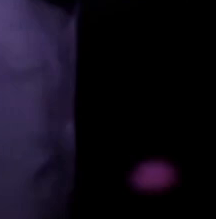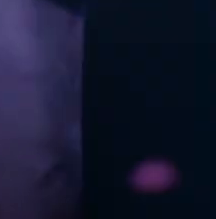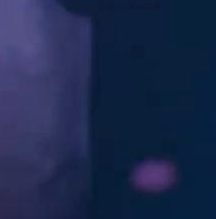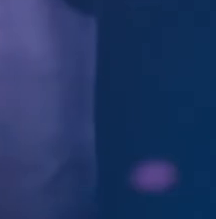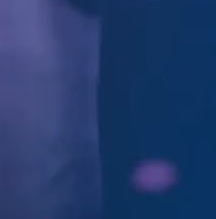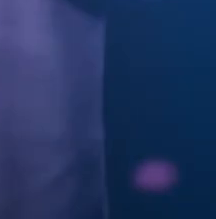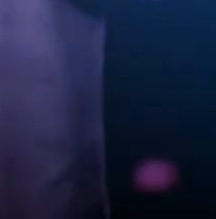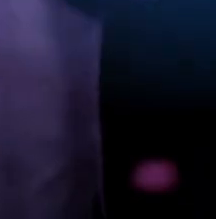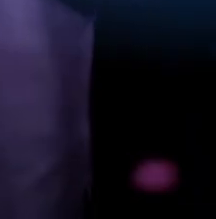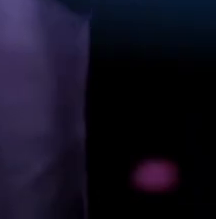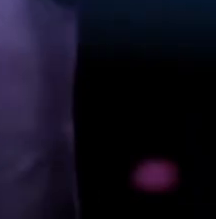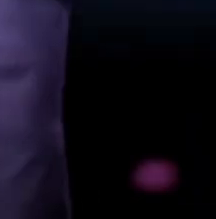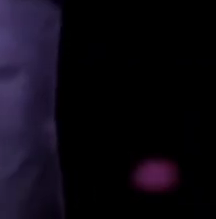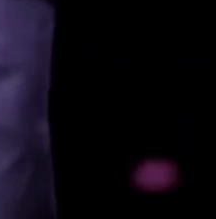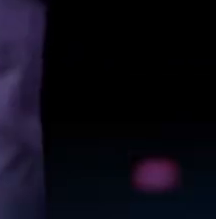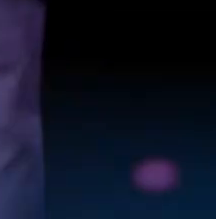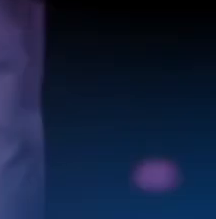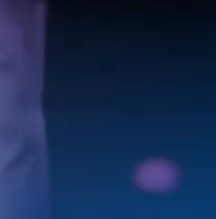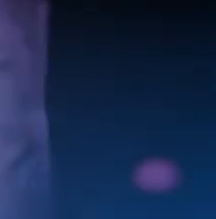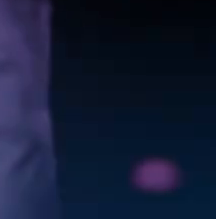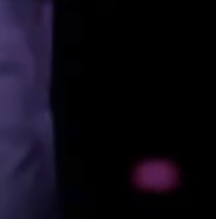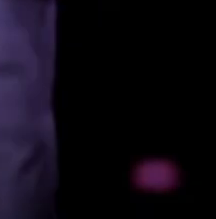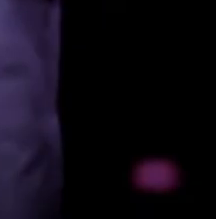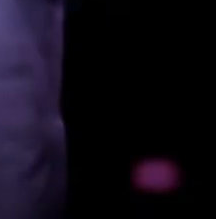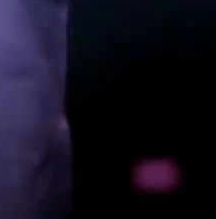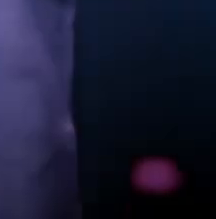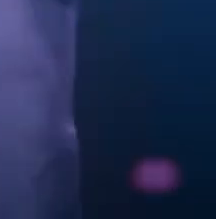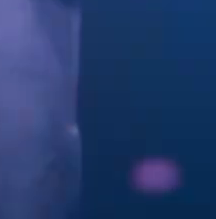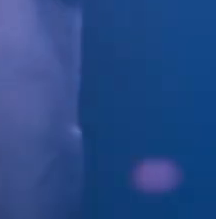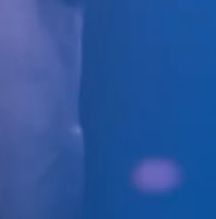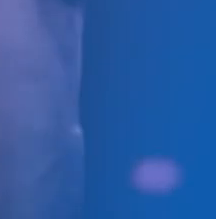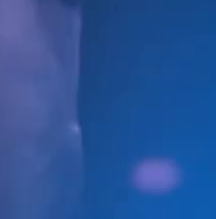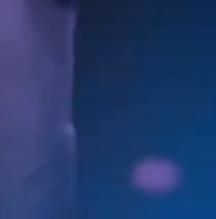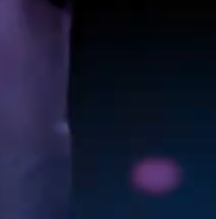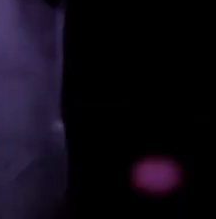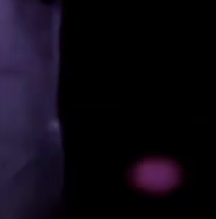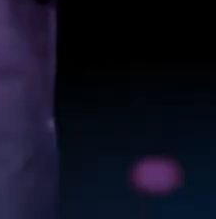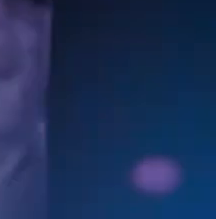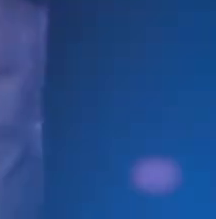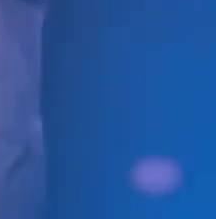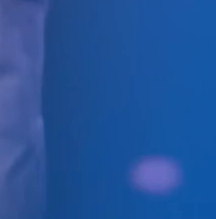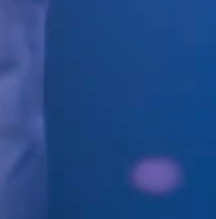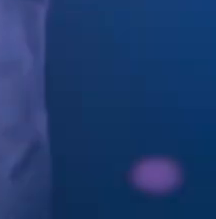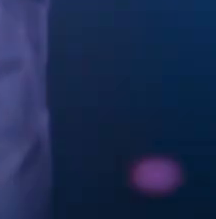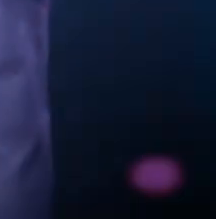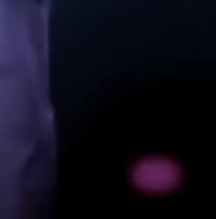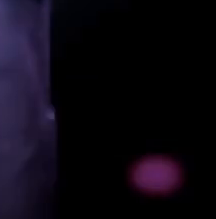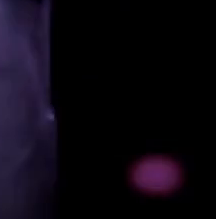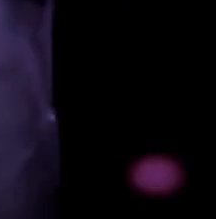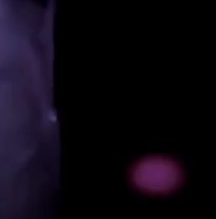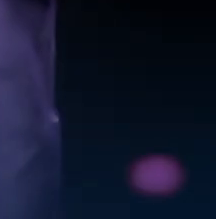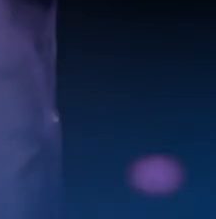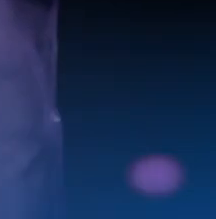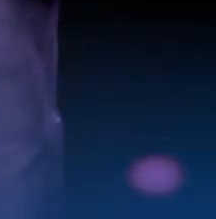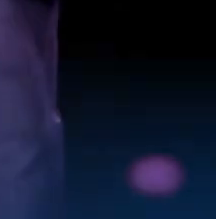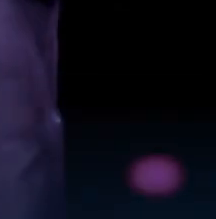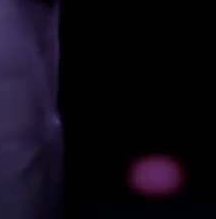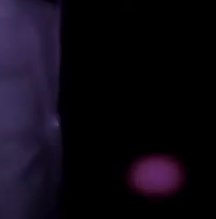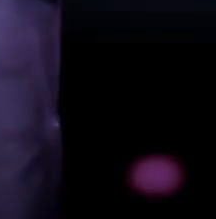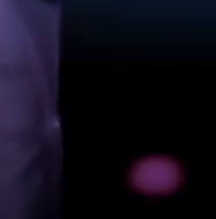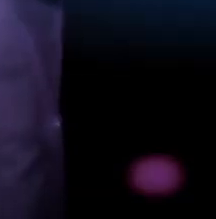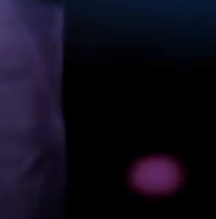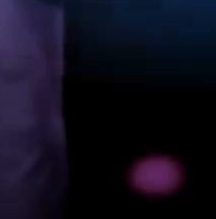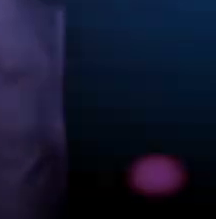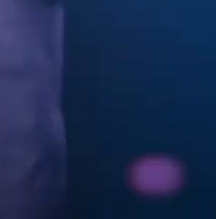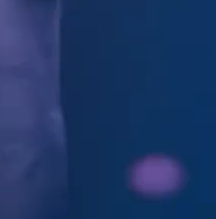Now we have studied that God told the Jews in Babylon, in Ezra in Babylon,